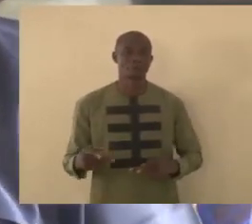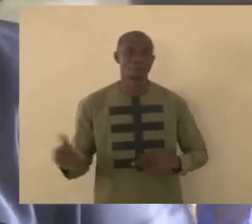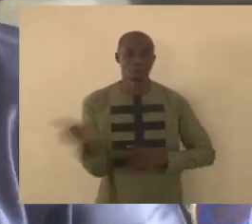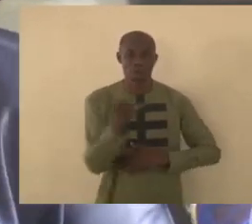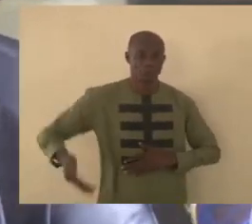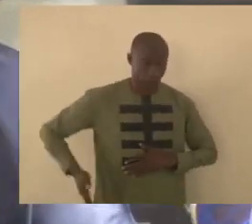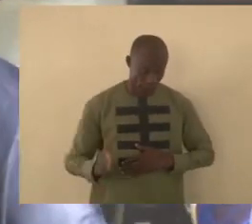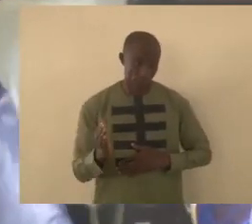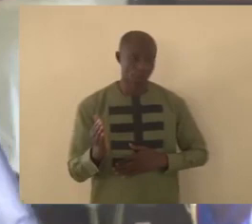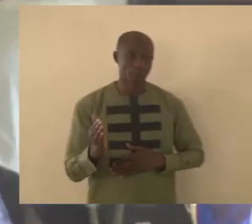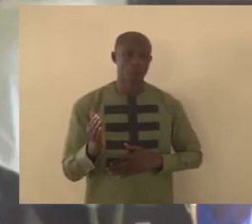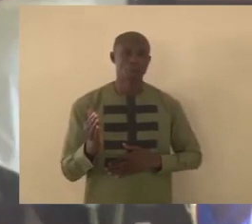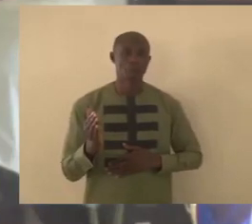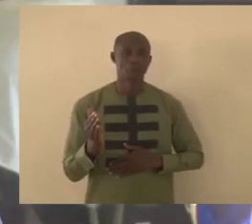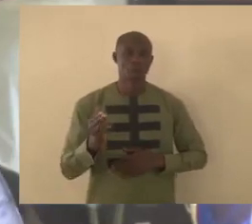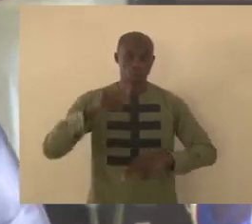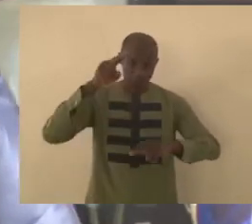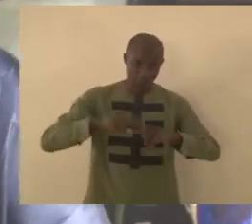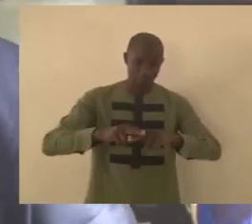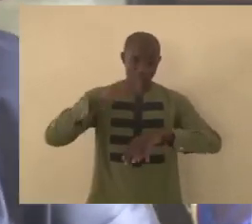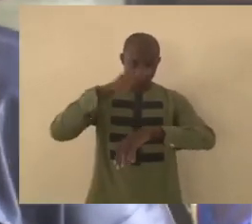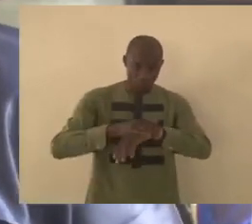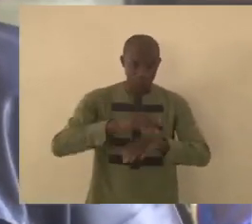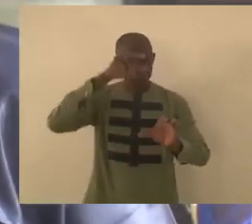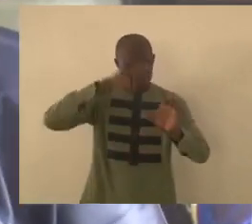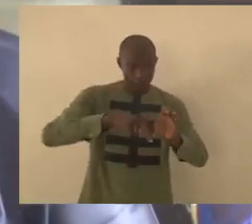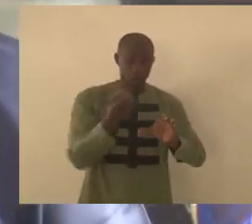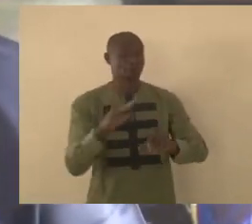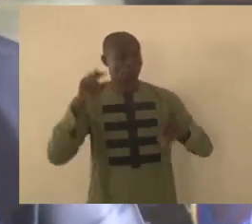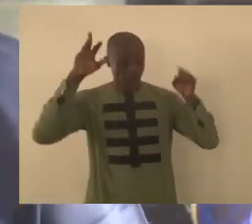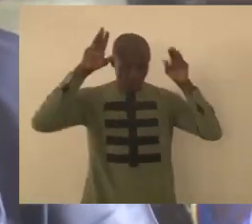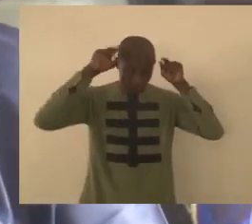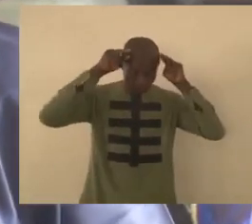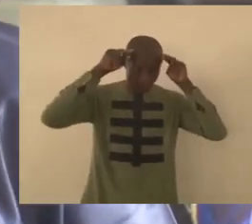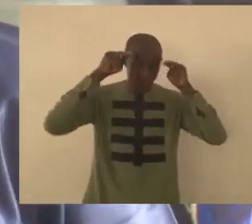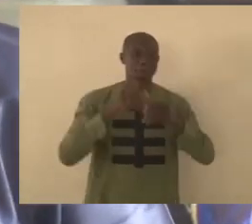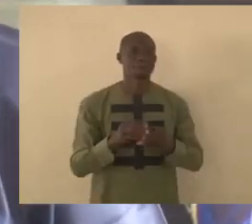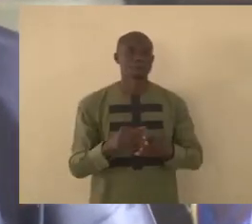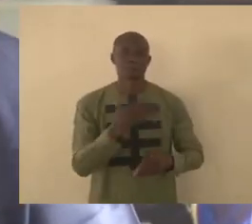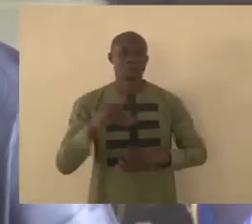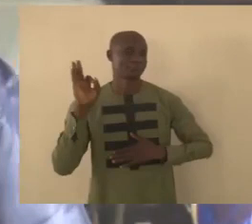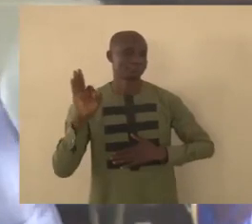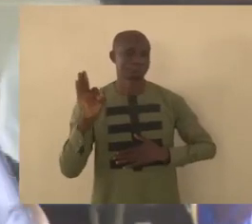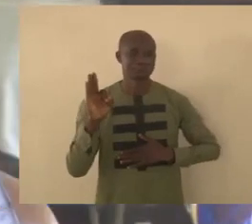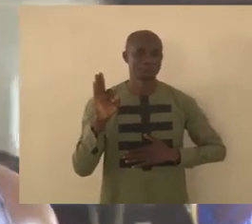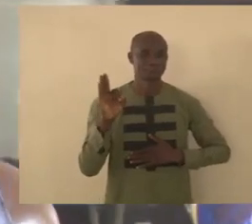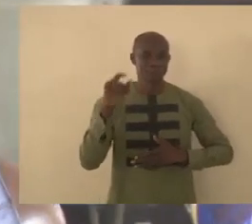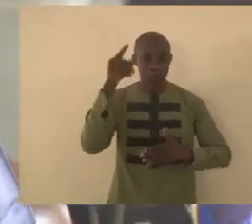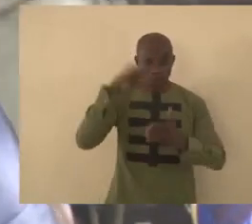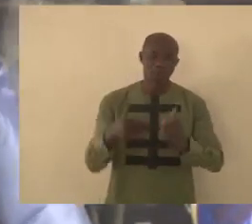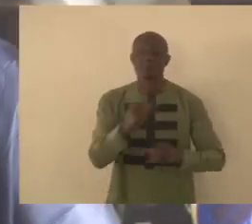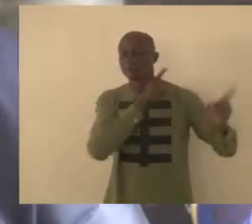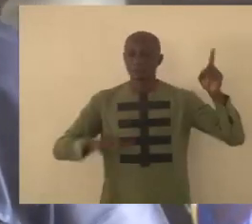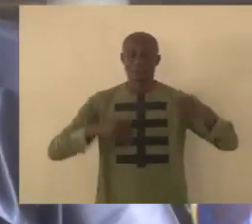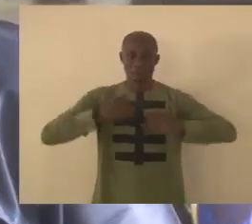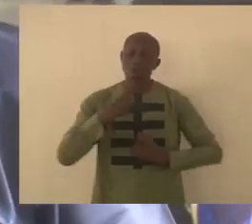Pharisees, that they should, that they sit on the throne of the Moses and preach what